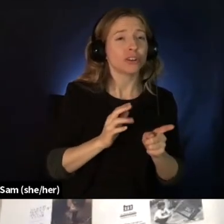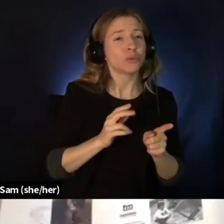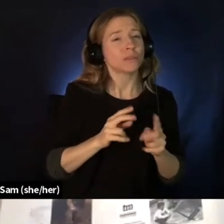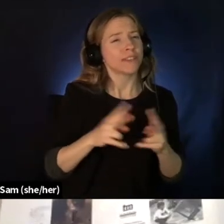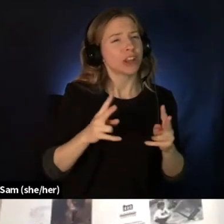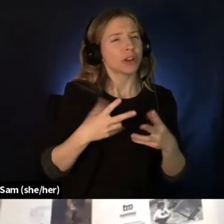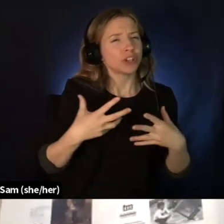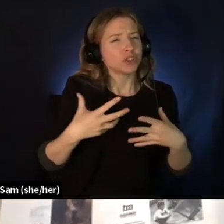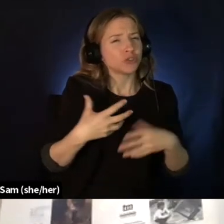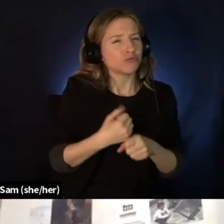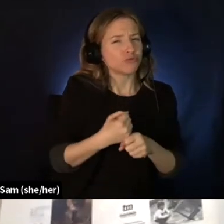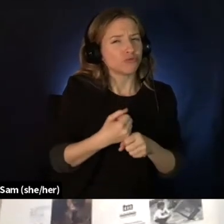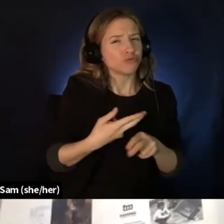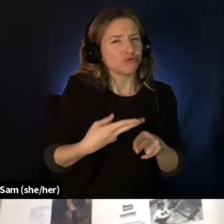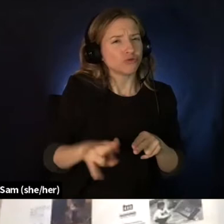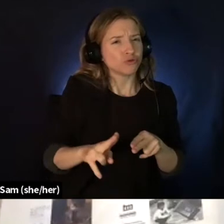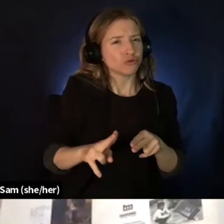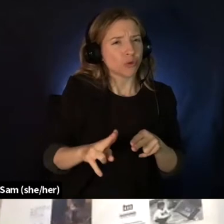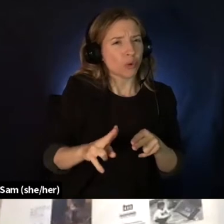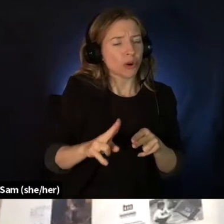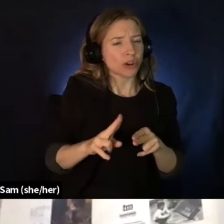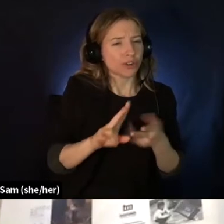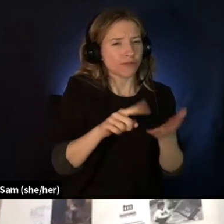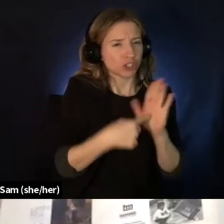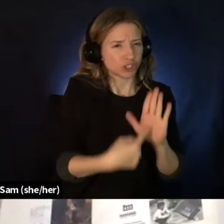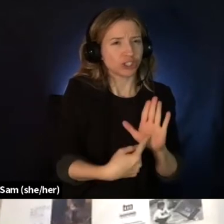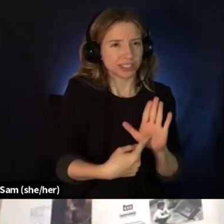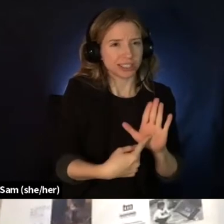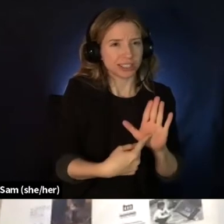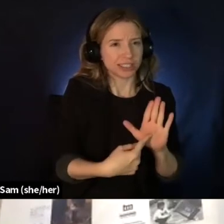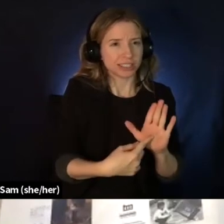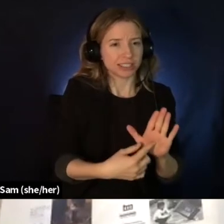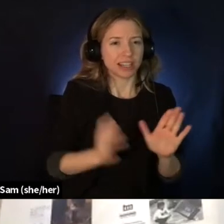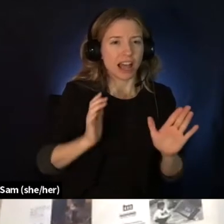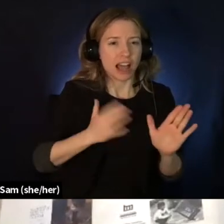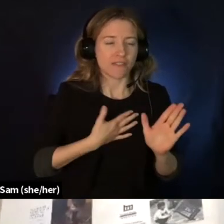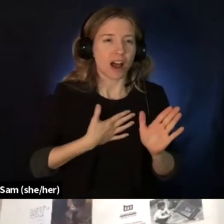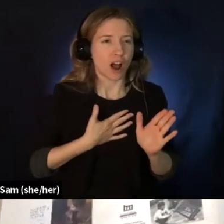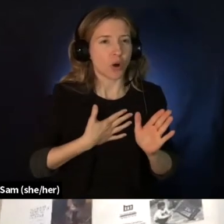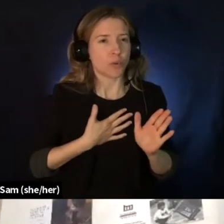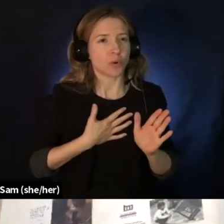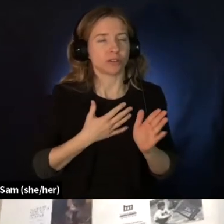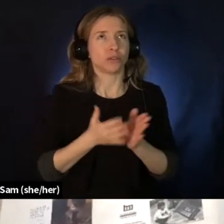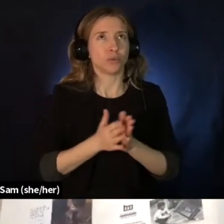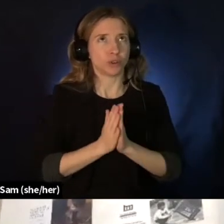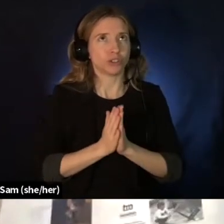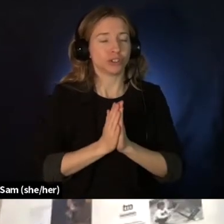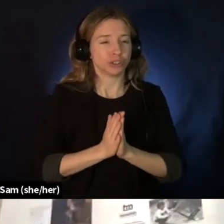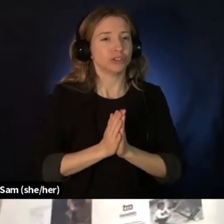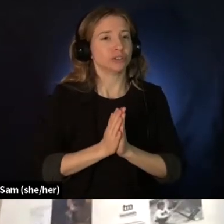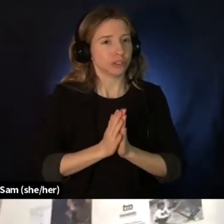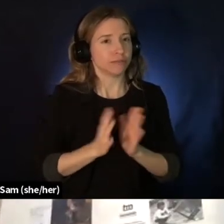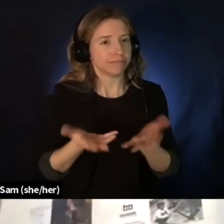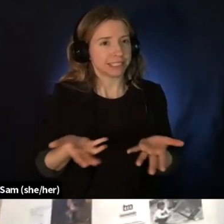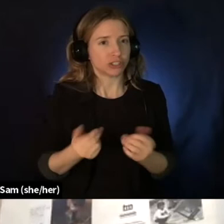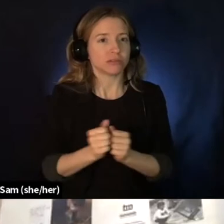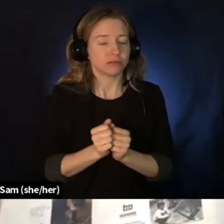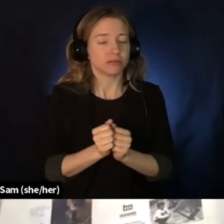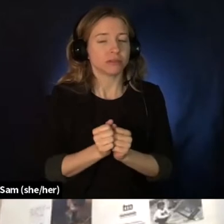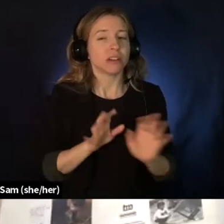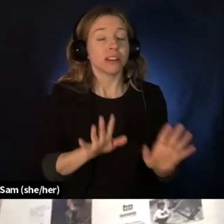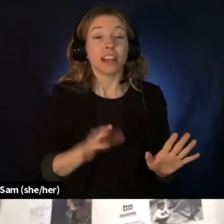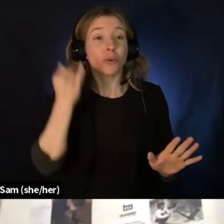version of how a prayer is done amongst our people during ceremony. If we were doing it